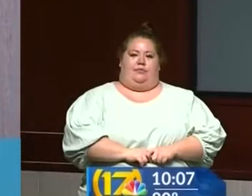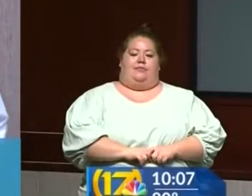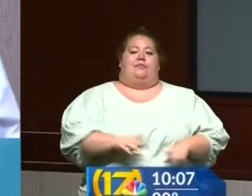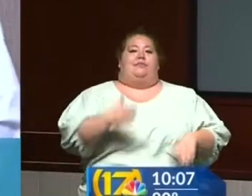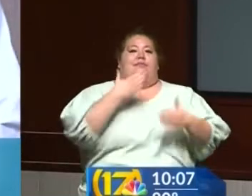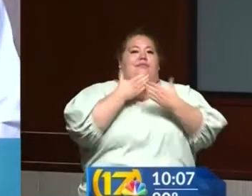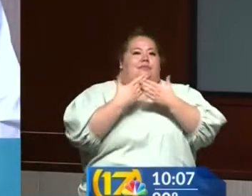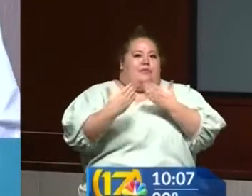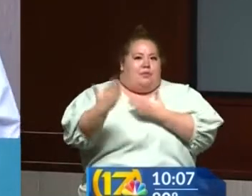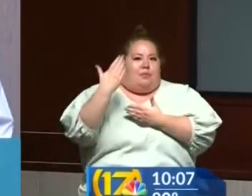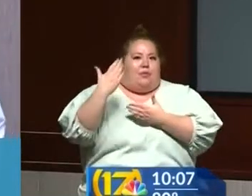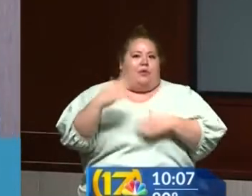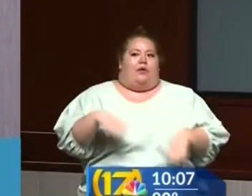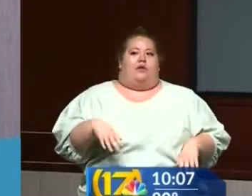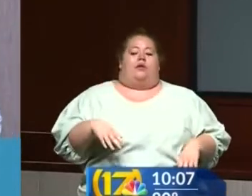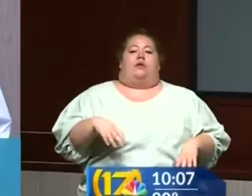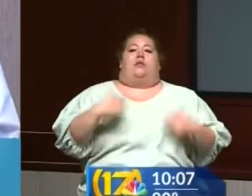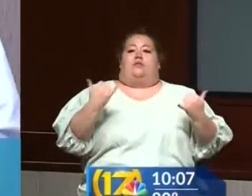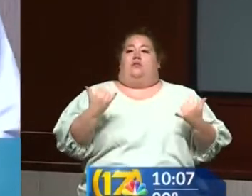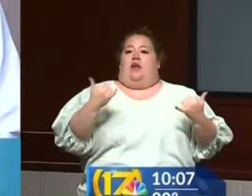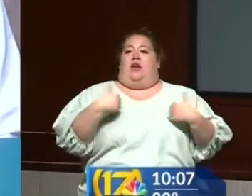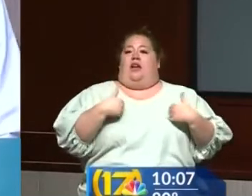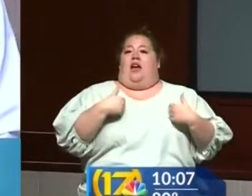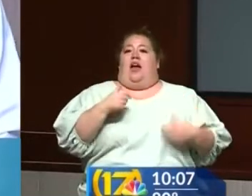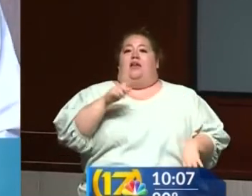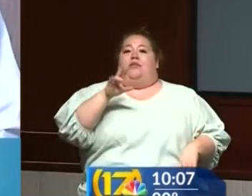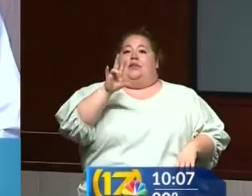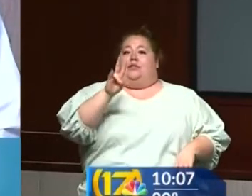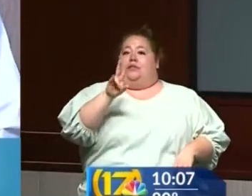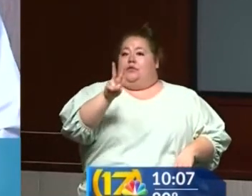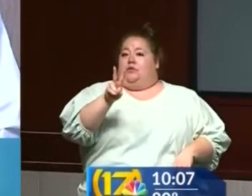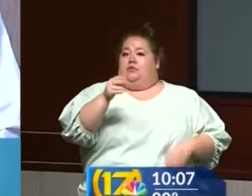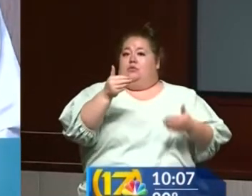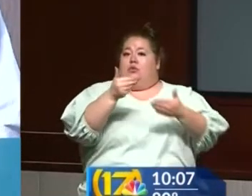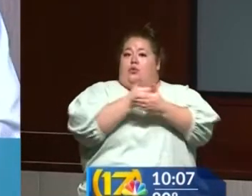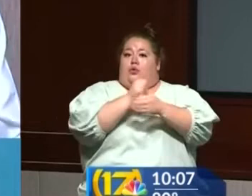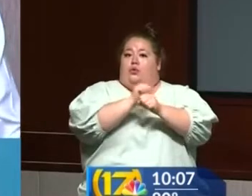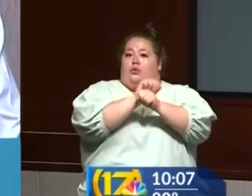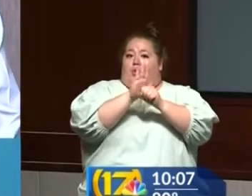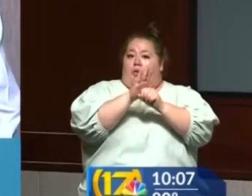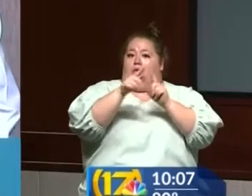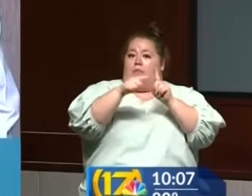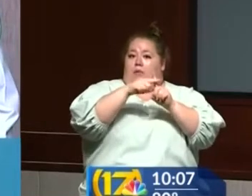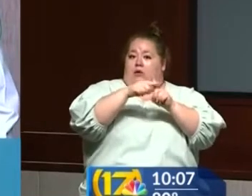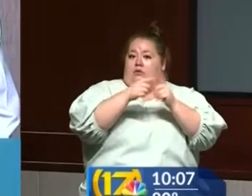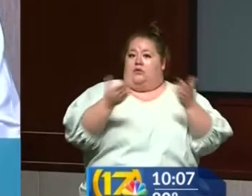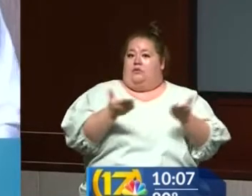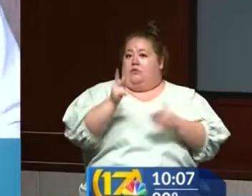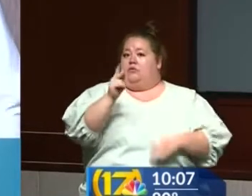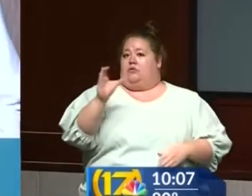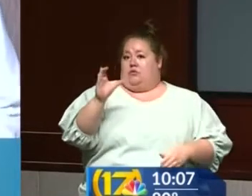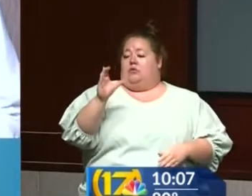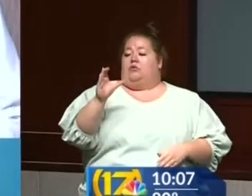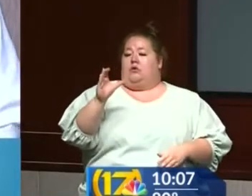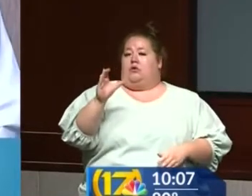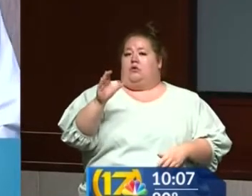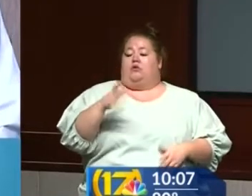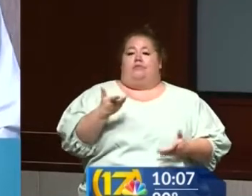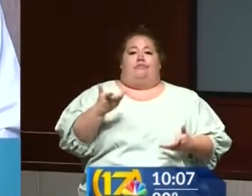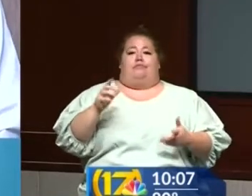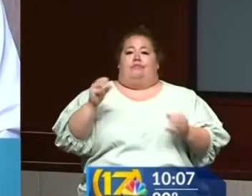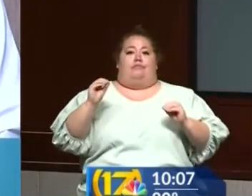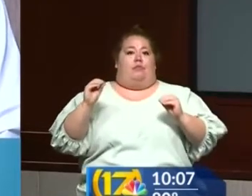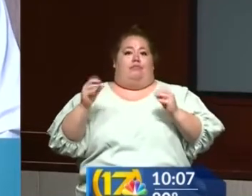Good morning. This morning we are reporting 72 new COVID-19 cases in Kern County residents and no